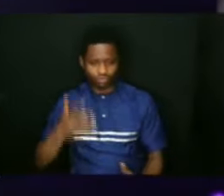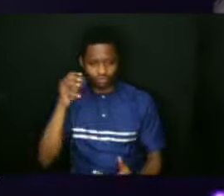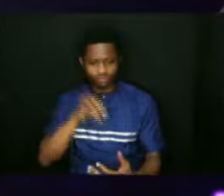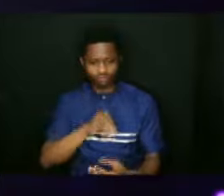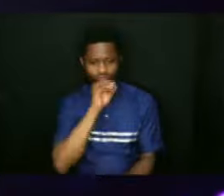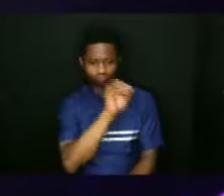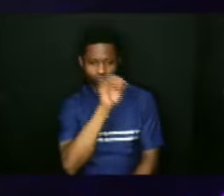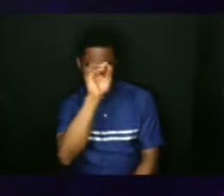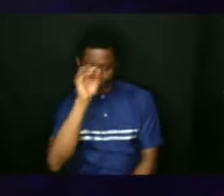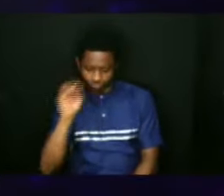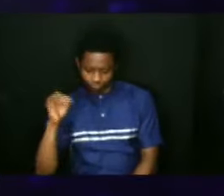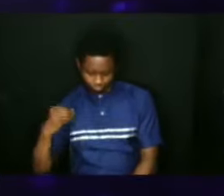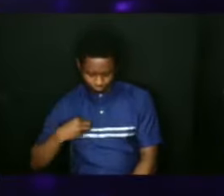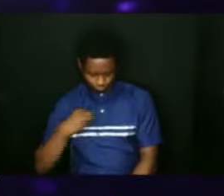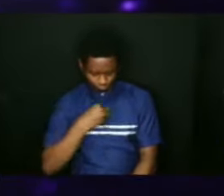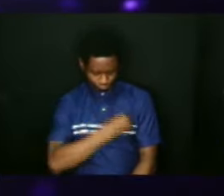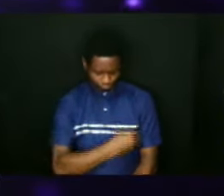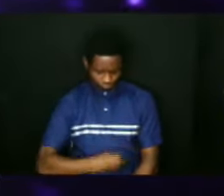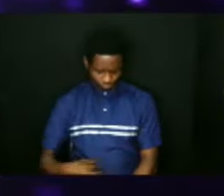garment.